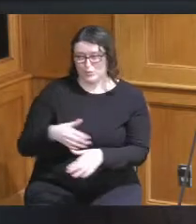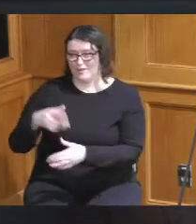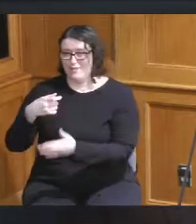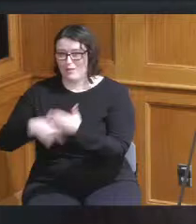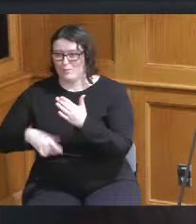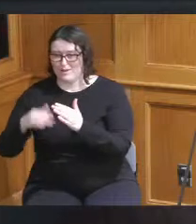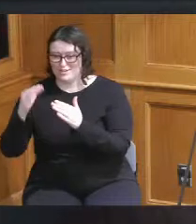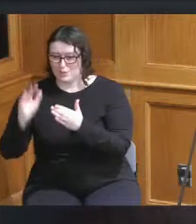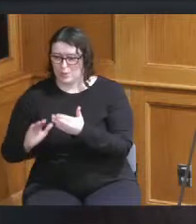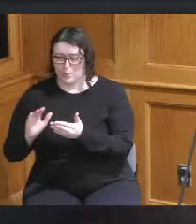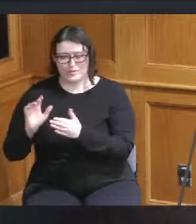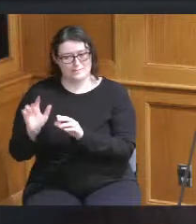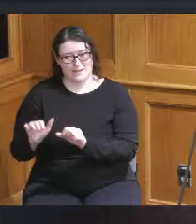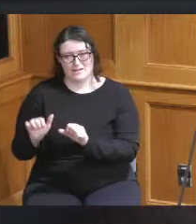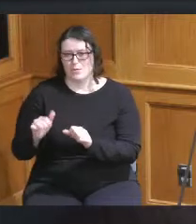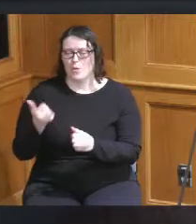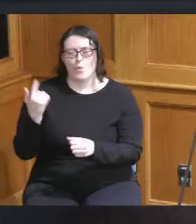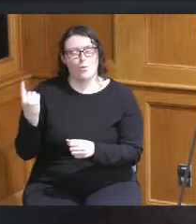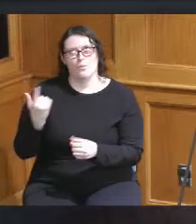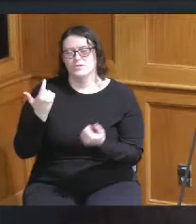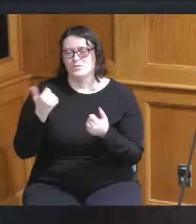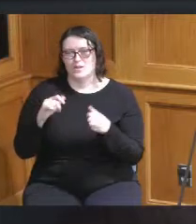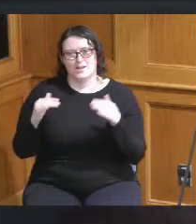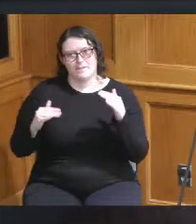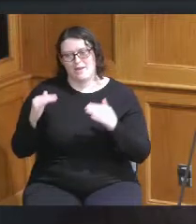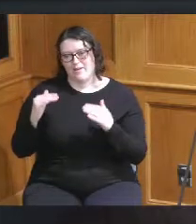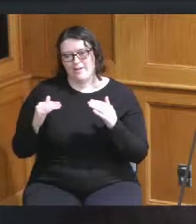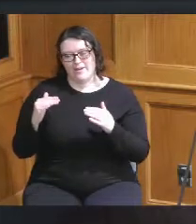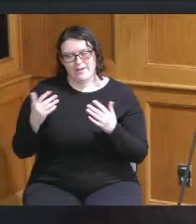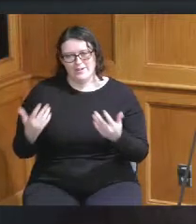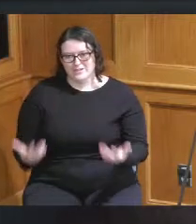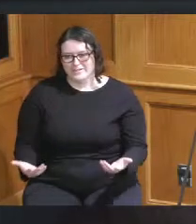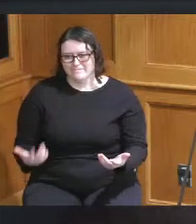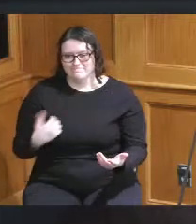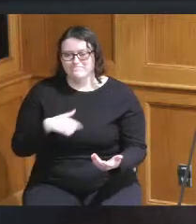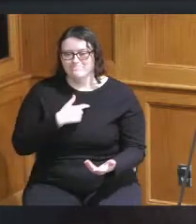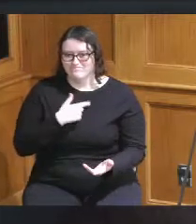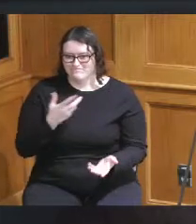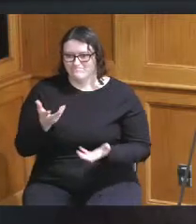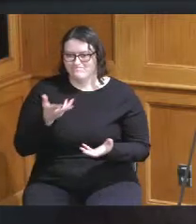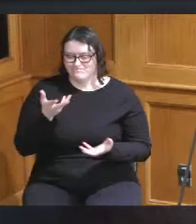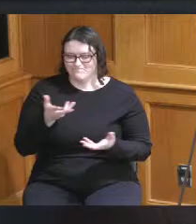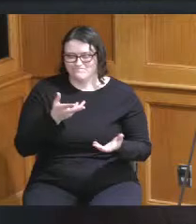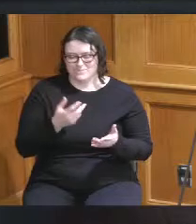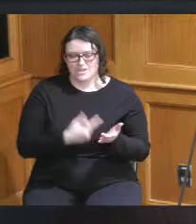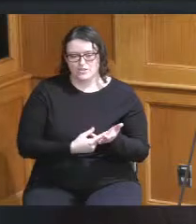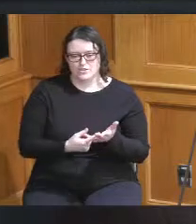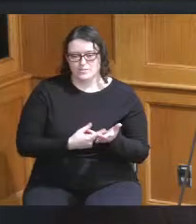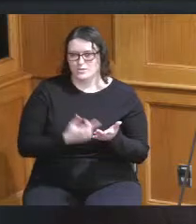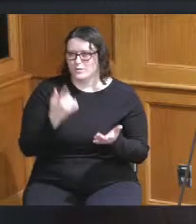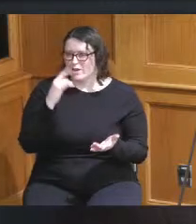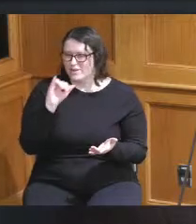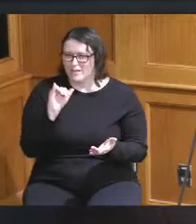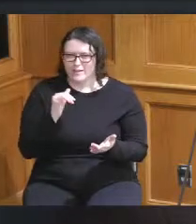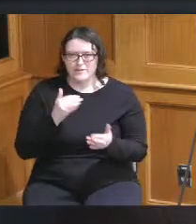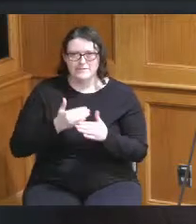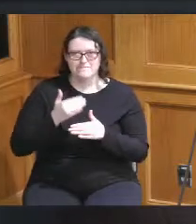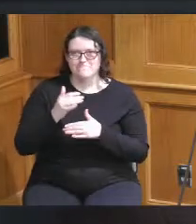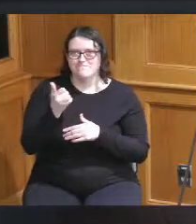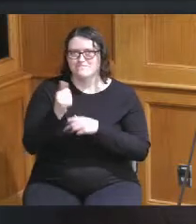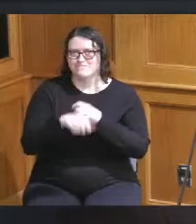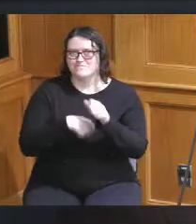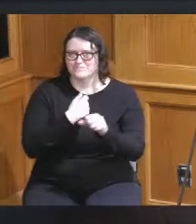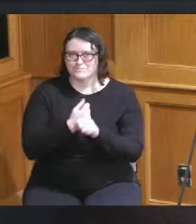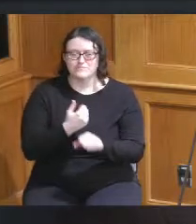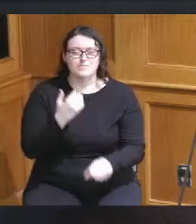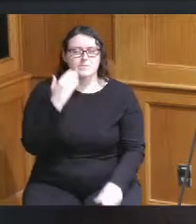the rates as low as possible. And so we had some conversation about what that looks like over the next 10 years, knowing